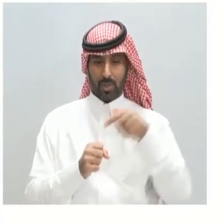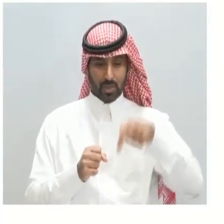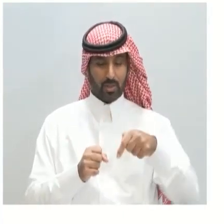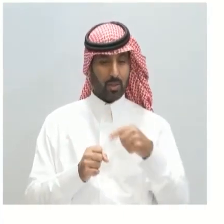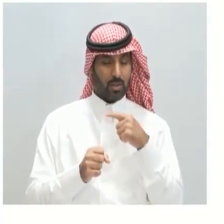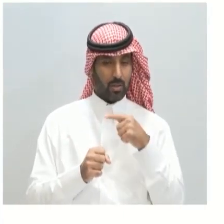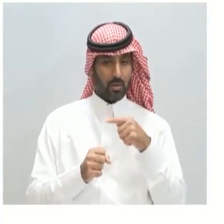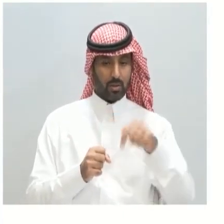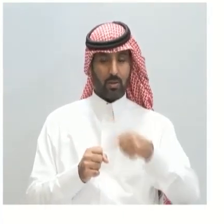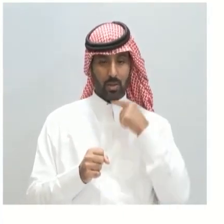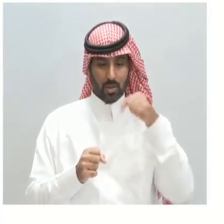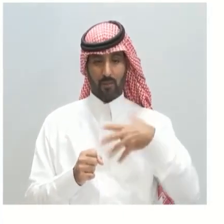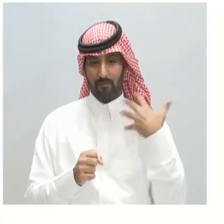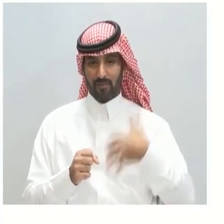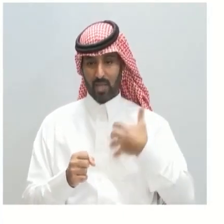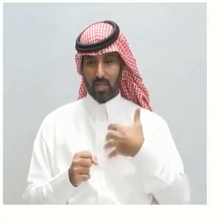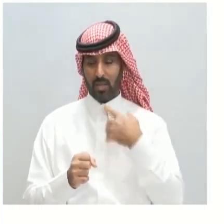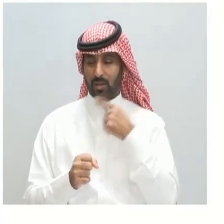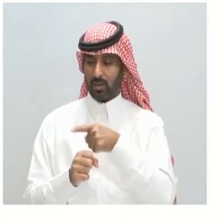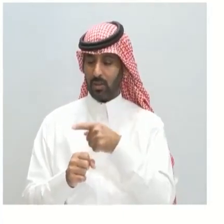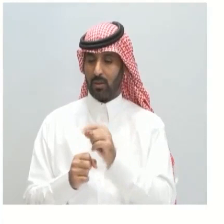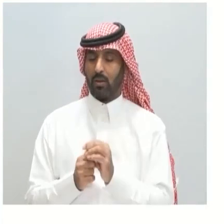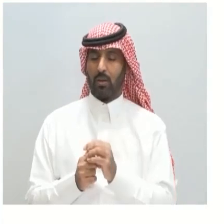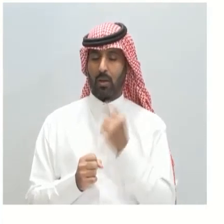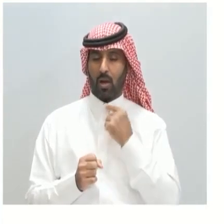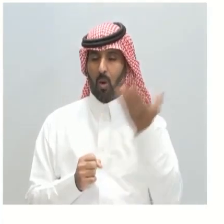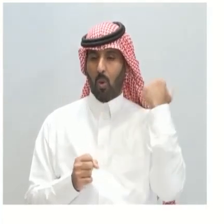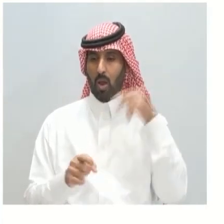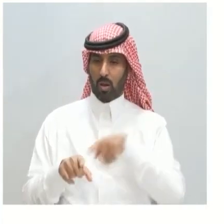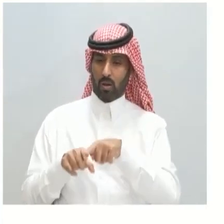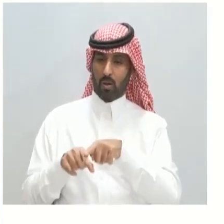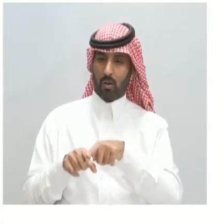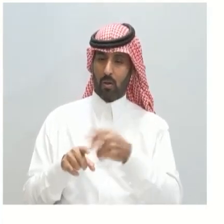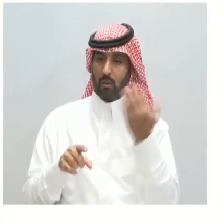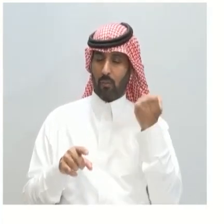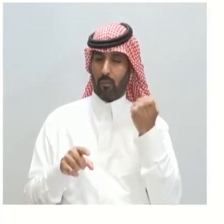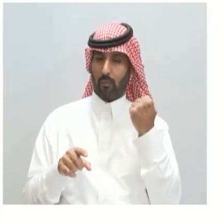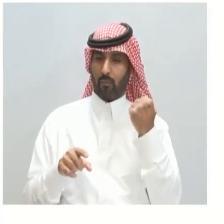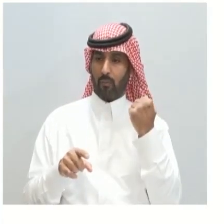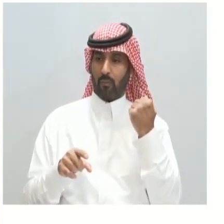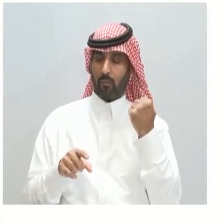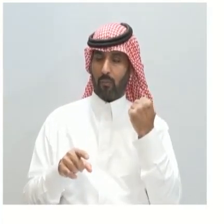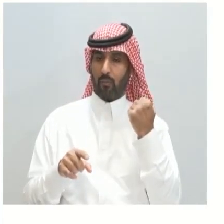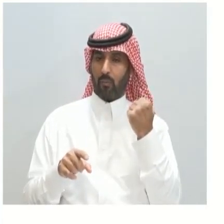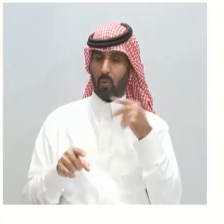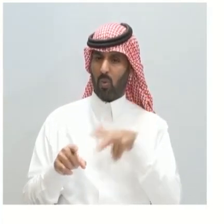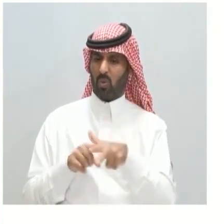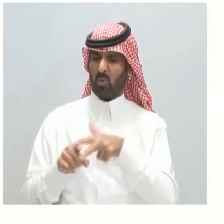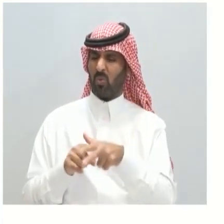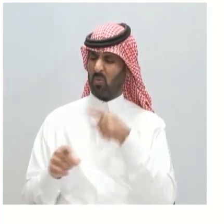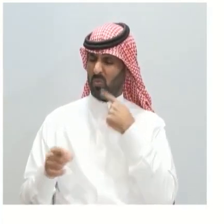when describing people. I used to have a friend like that who irritated